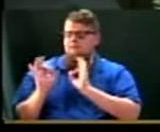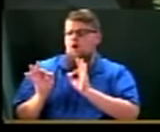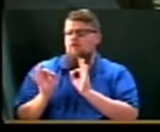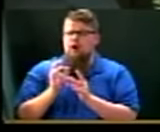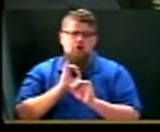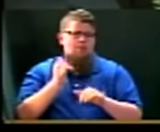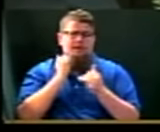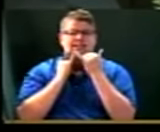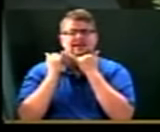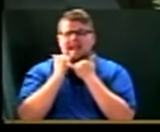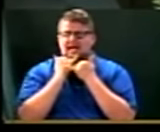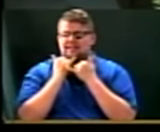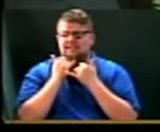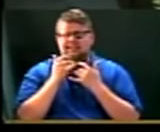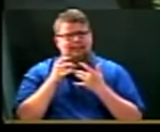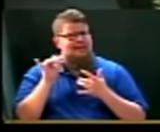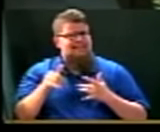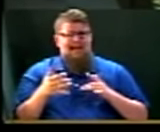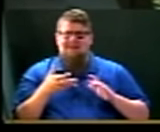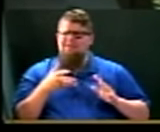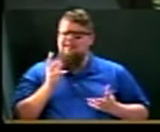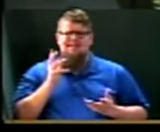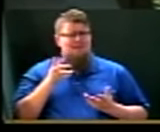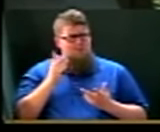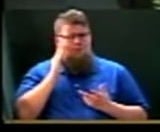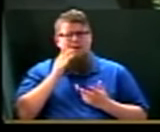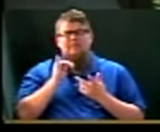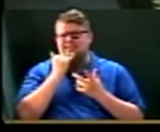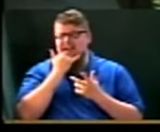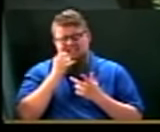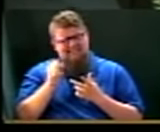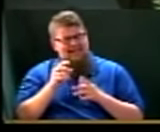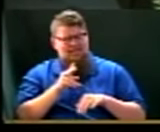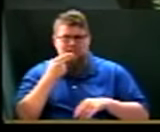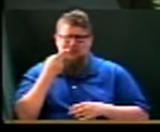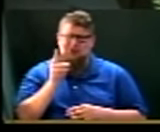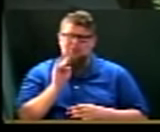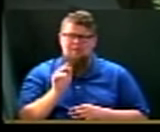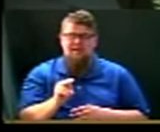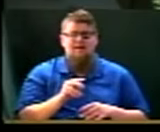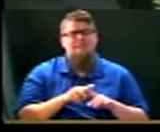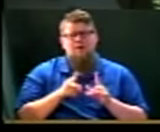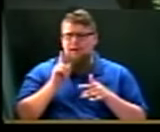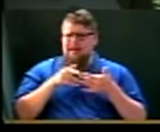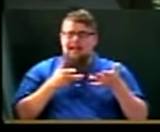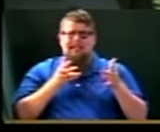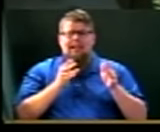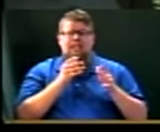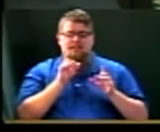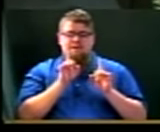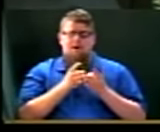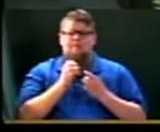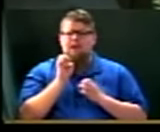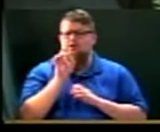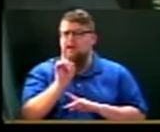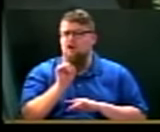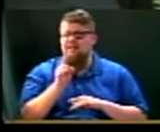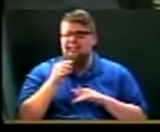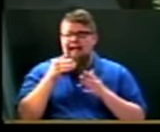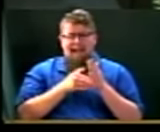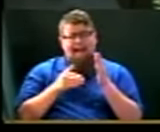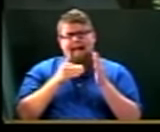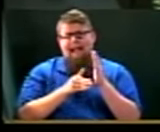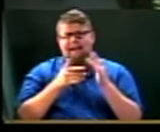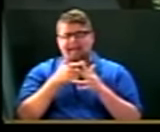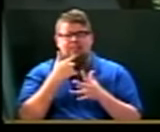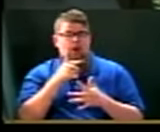as absurd as this process is absurd. We can't let our Department of Education keep telling us that once again